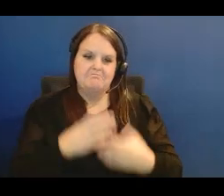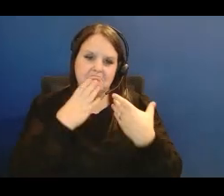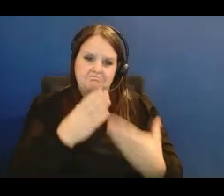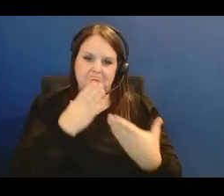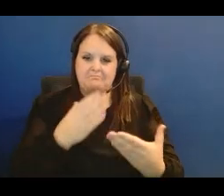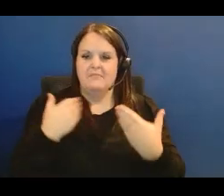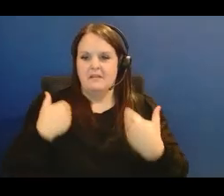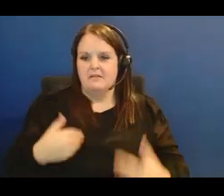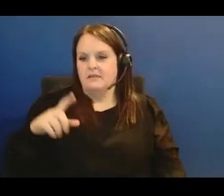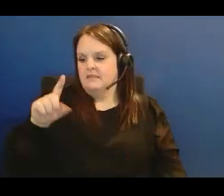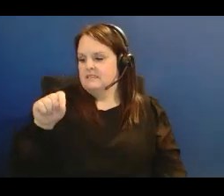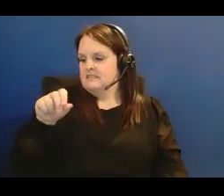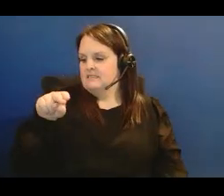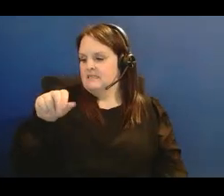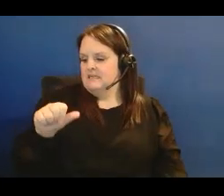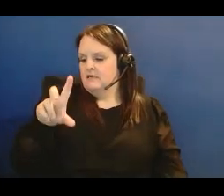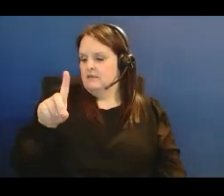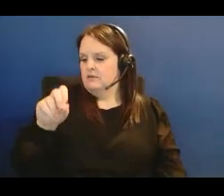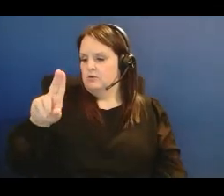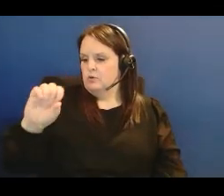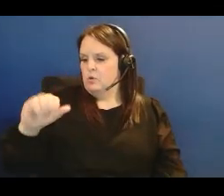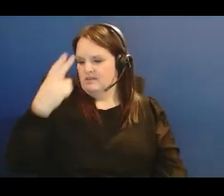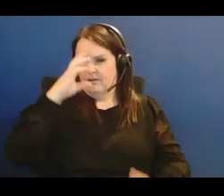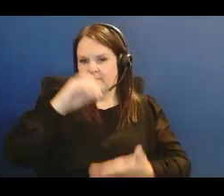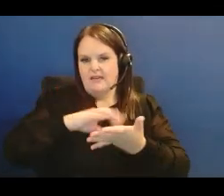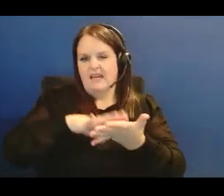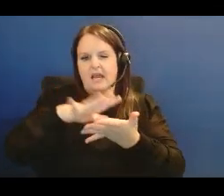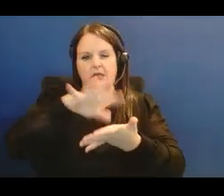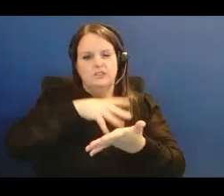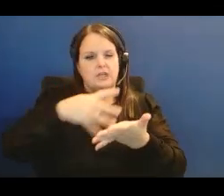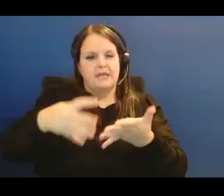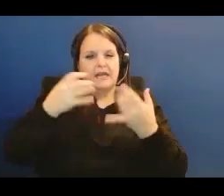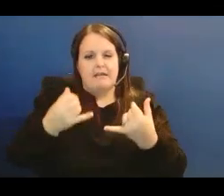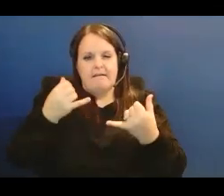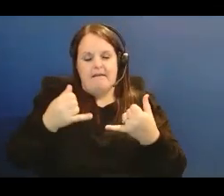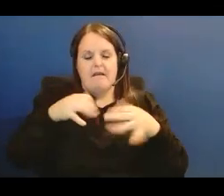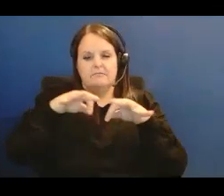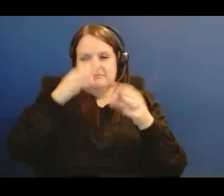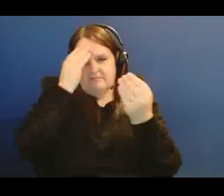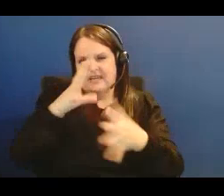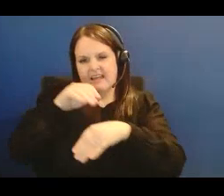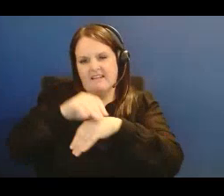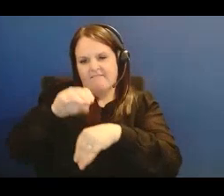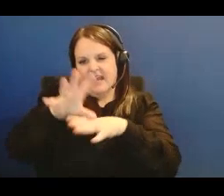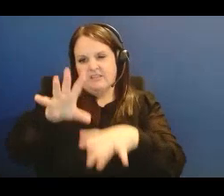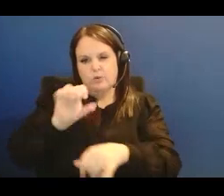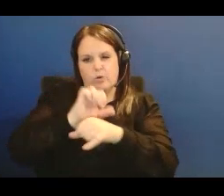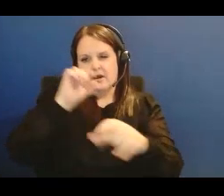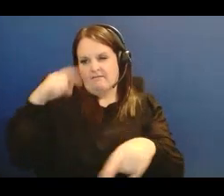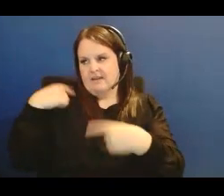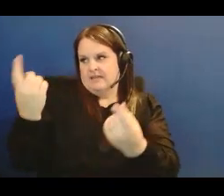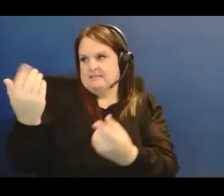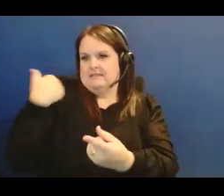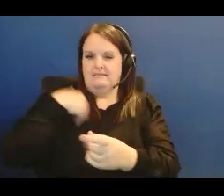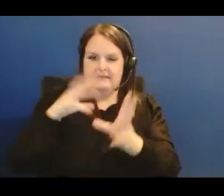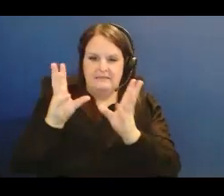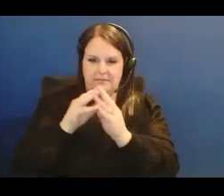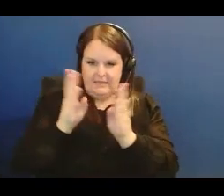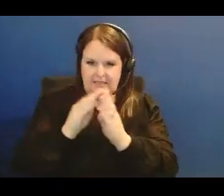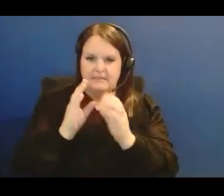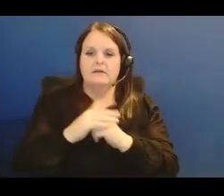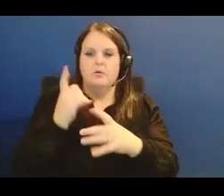this is Tina Dorch for the record. And this is the agenda item where we let our advisors know the work we've done since we've last met. And